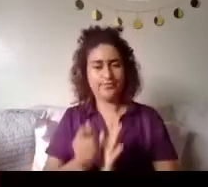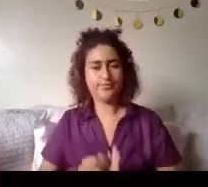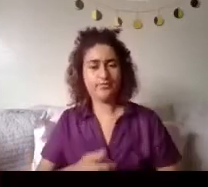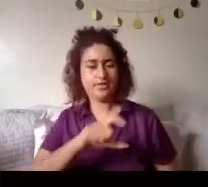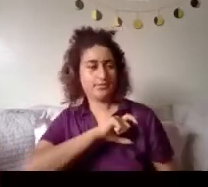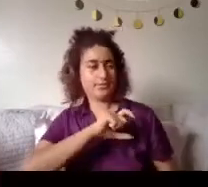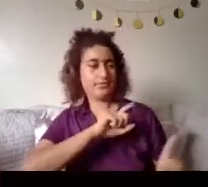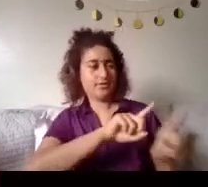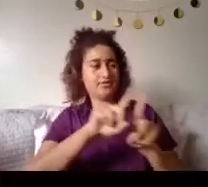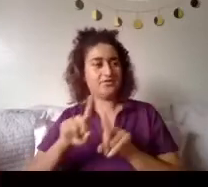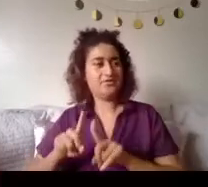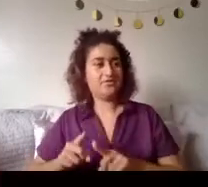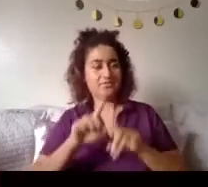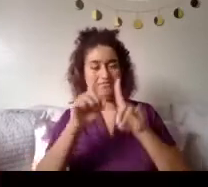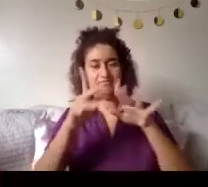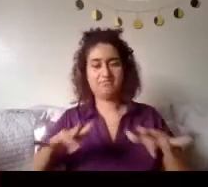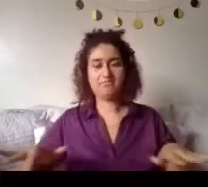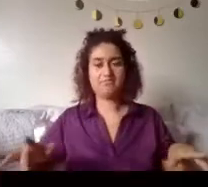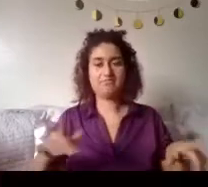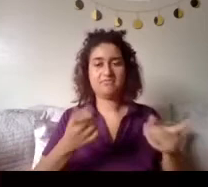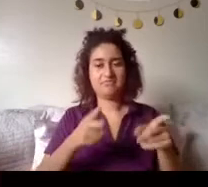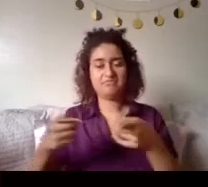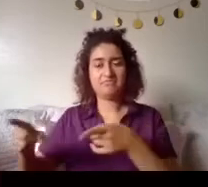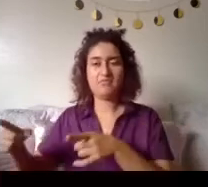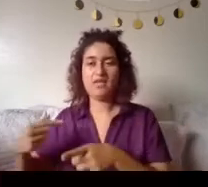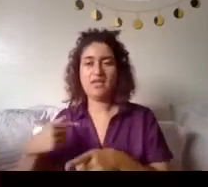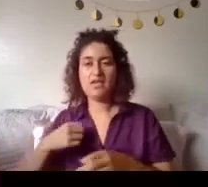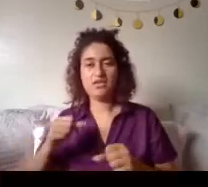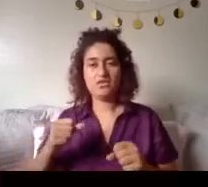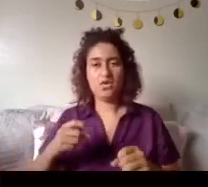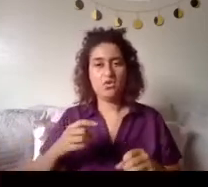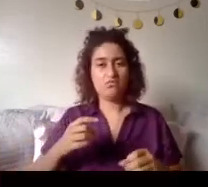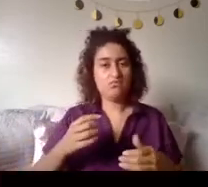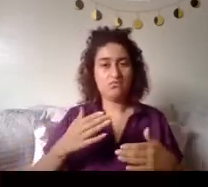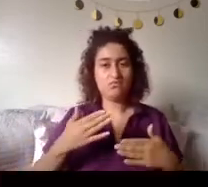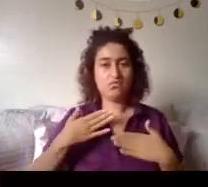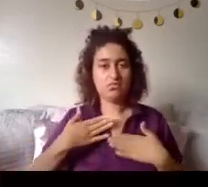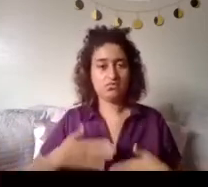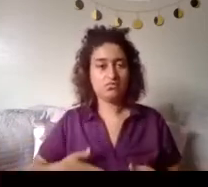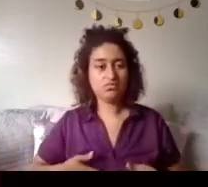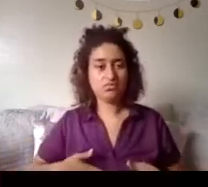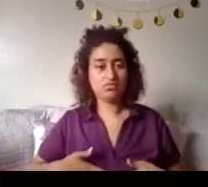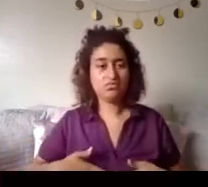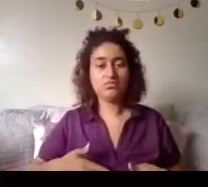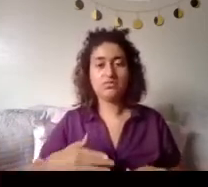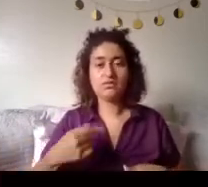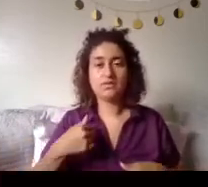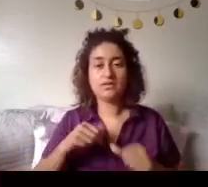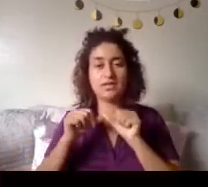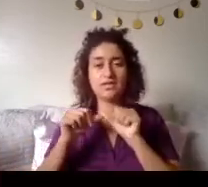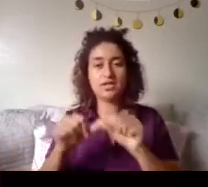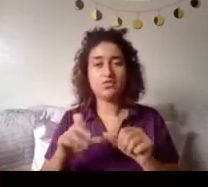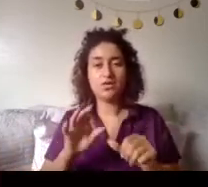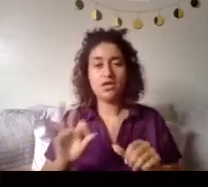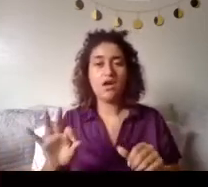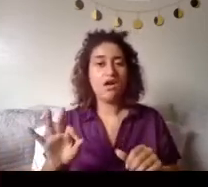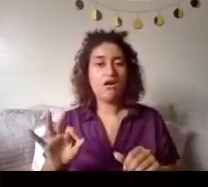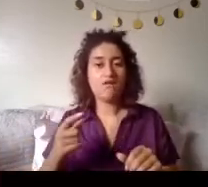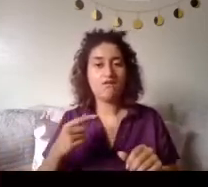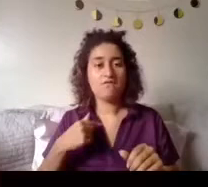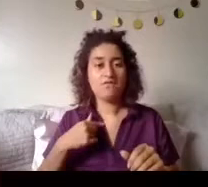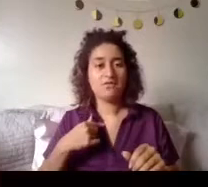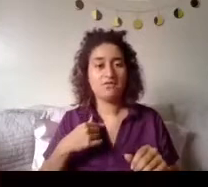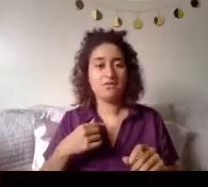decades. The appropriation of the racialized body via the police as a continuation of a property